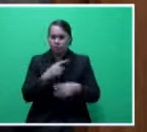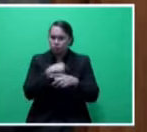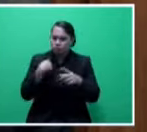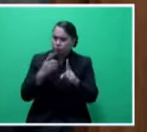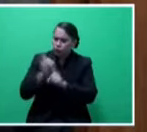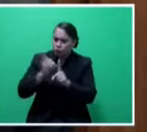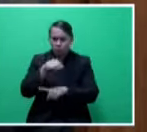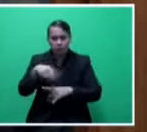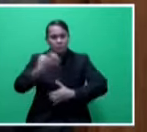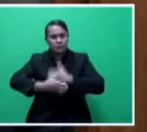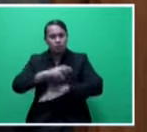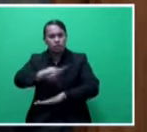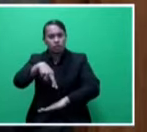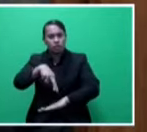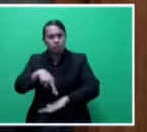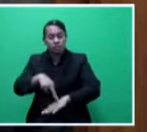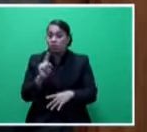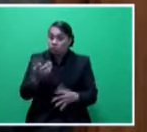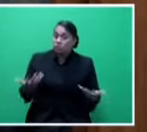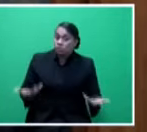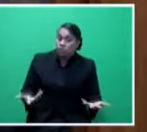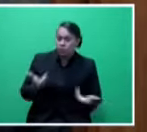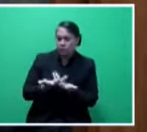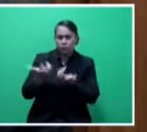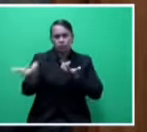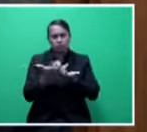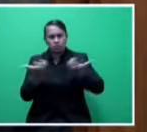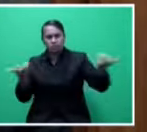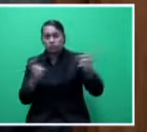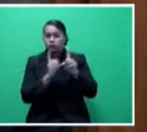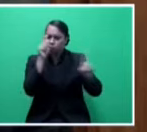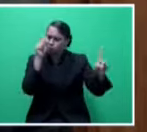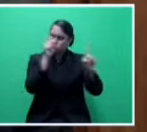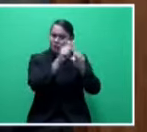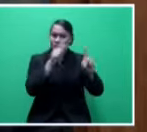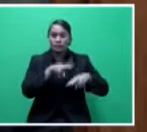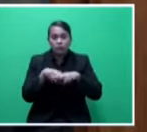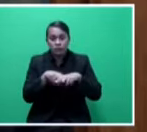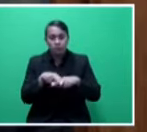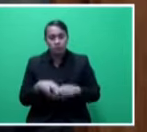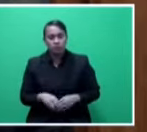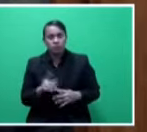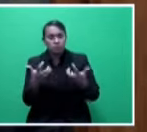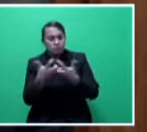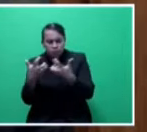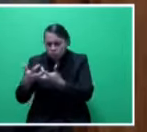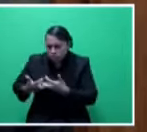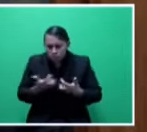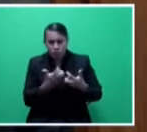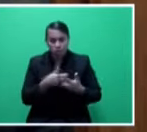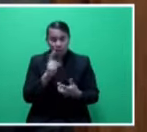but a separate storm surge model was developed specifically for Fiji. And both of these tools were used during